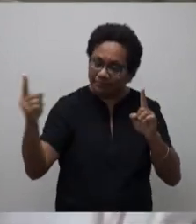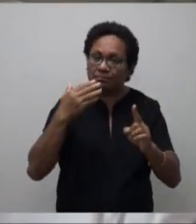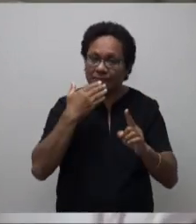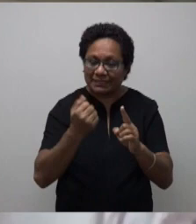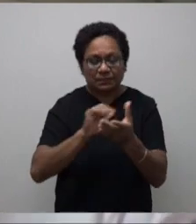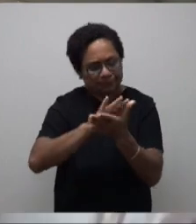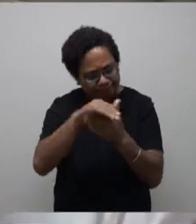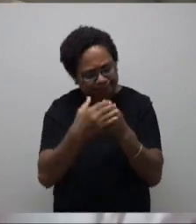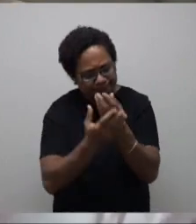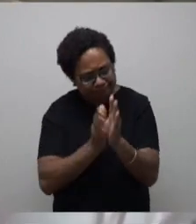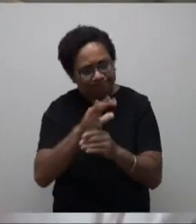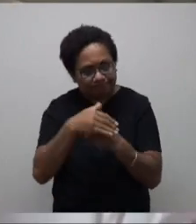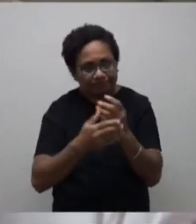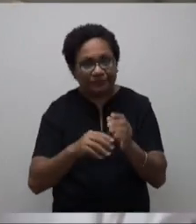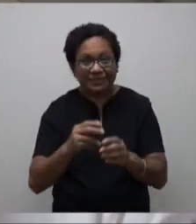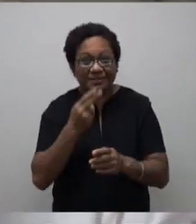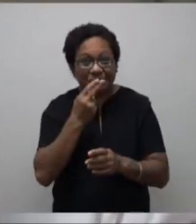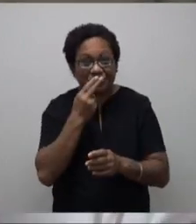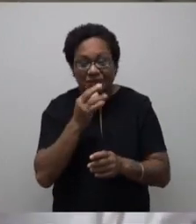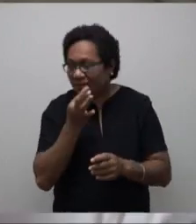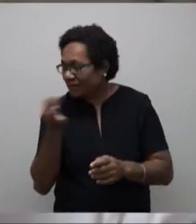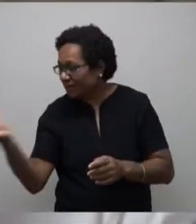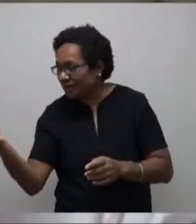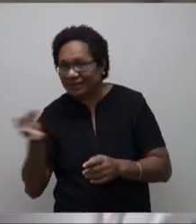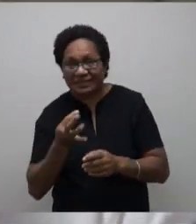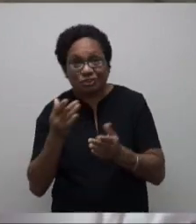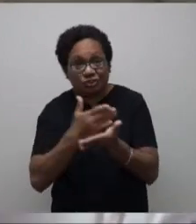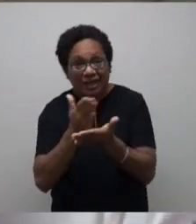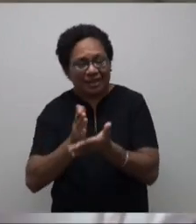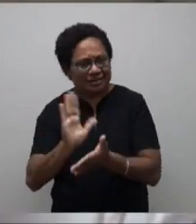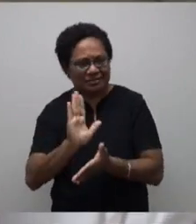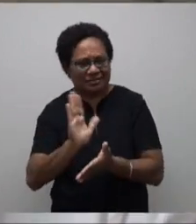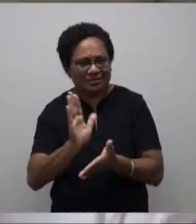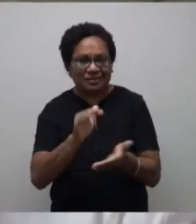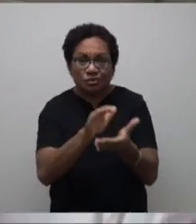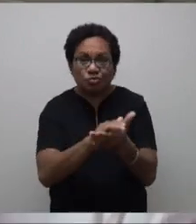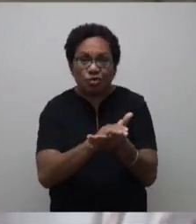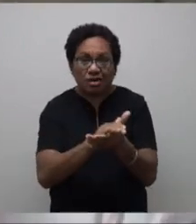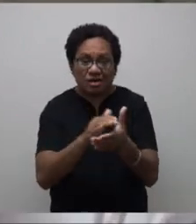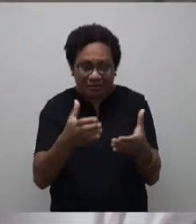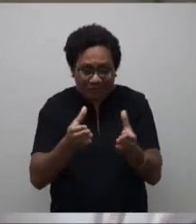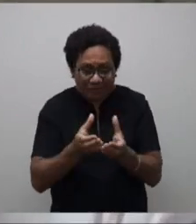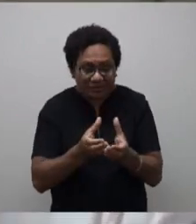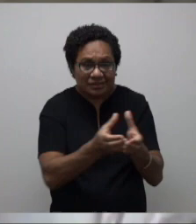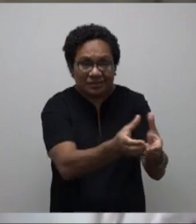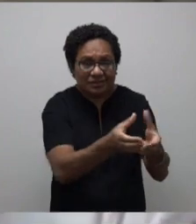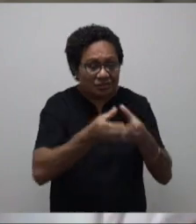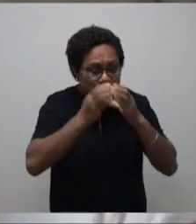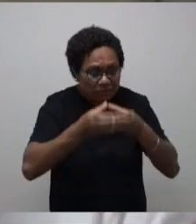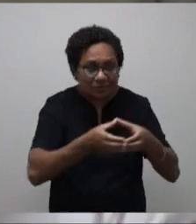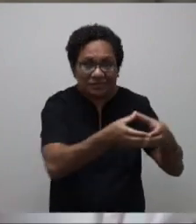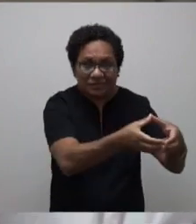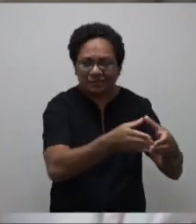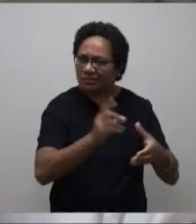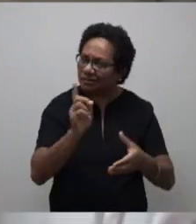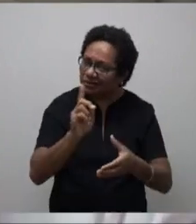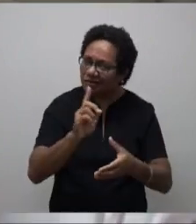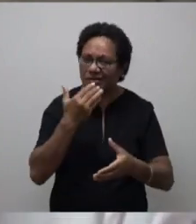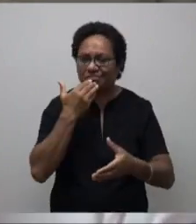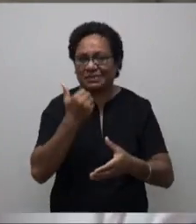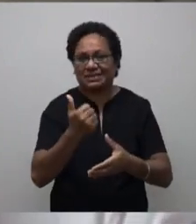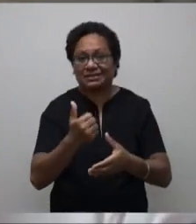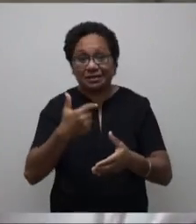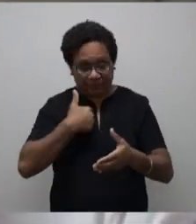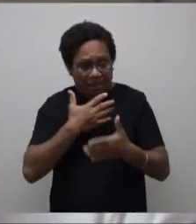often. Do not share cigarettes. Do not share takis. I love sharing grog as much as anyone, but it's time to put